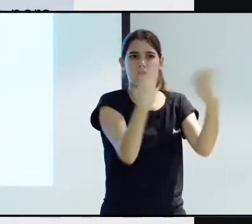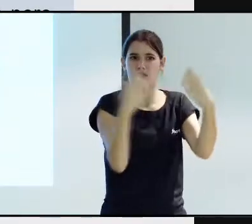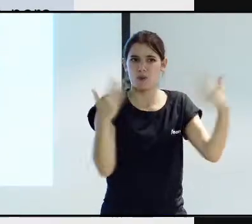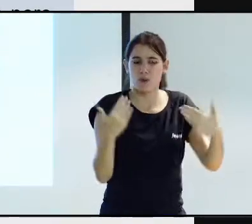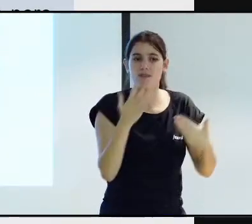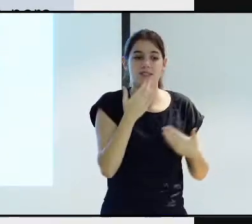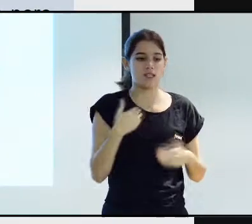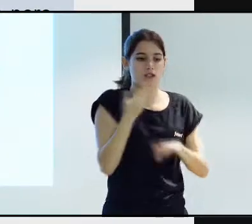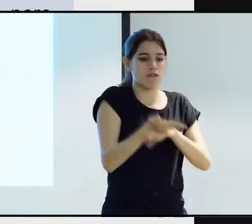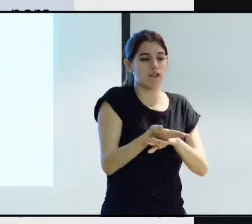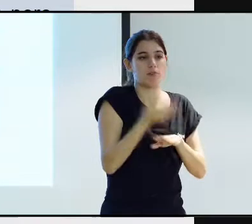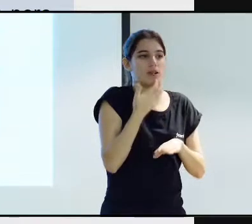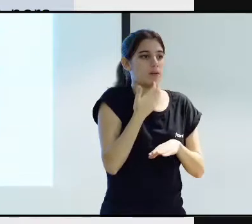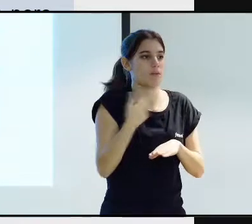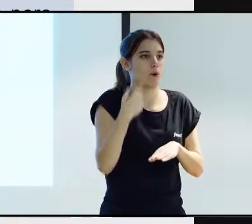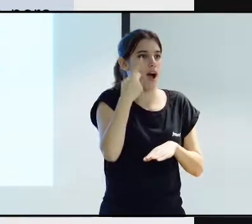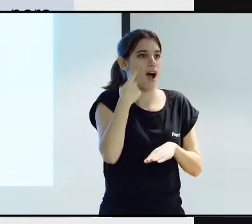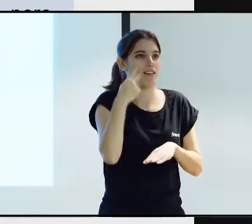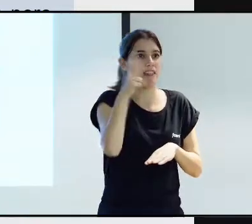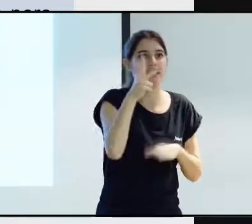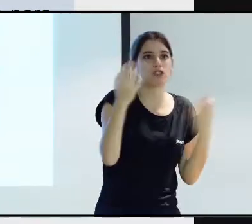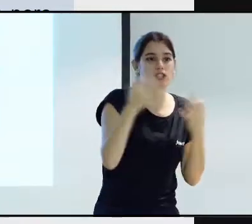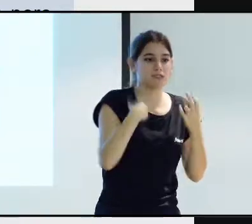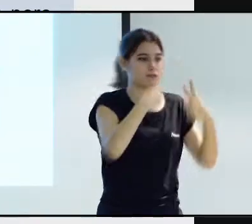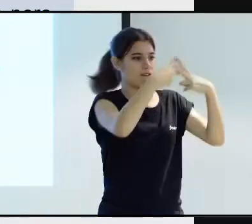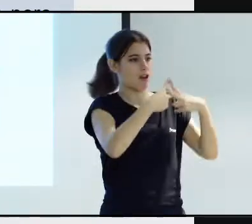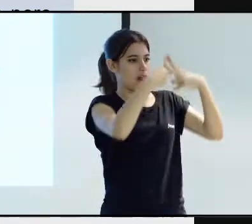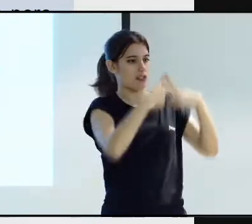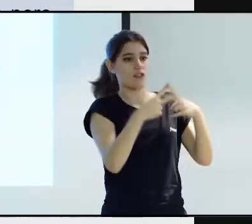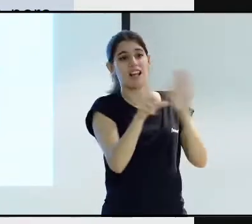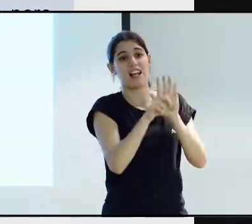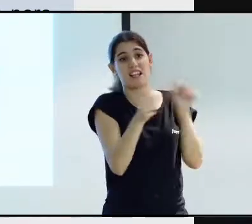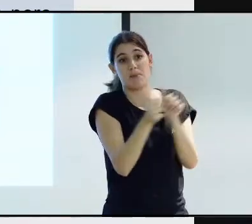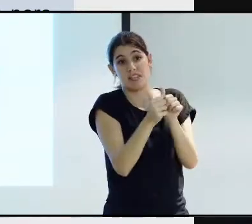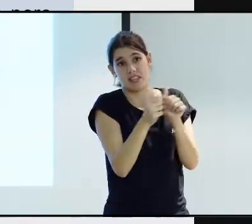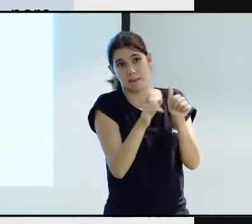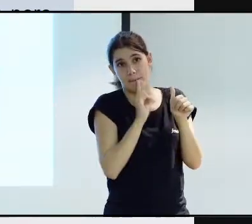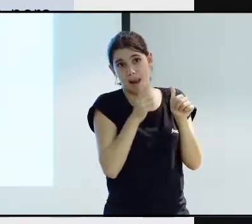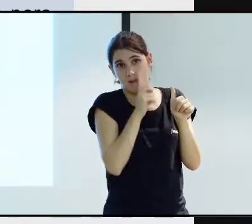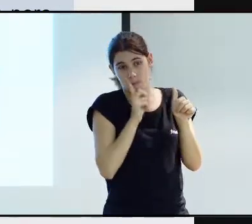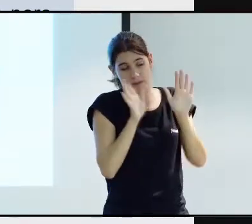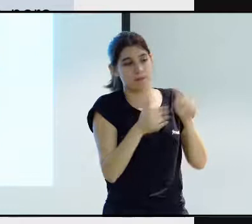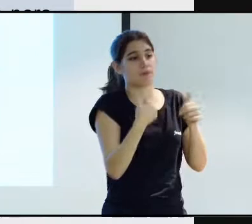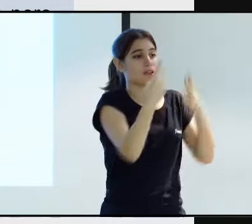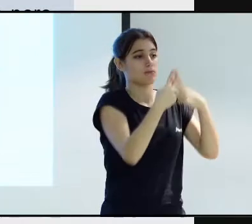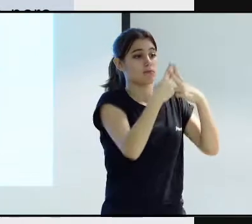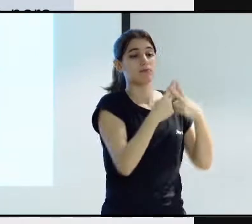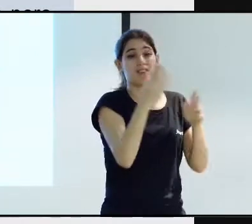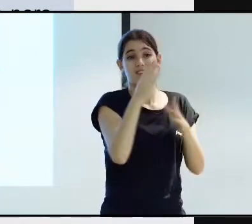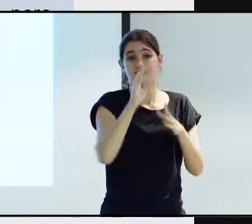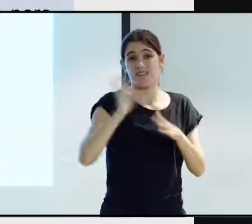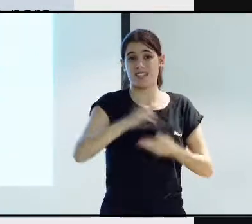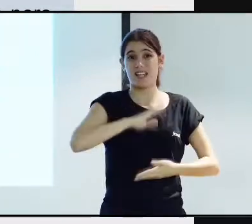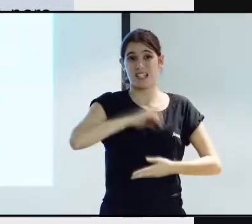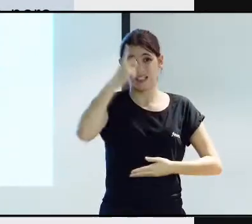personal assistance. No one's ever spoken to them about them. Now, when these people are evaluated, when it comes to providing